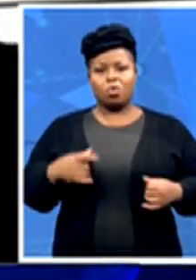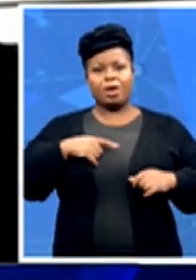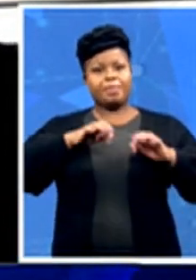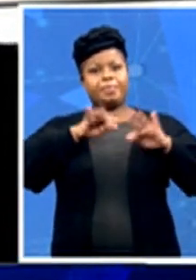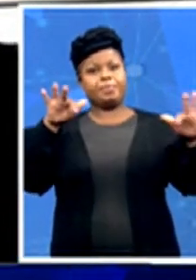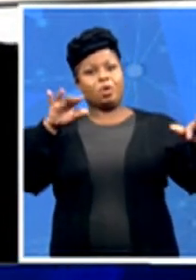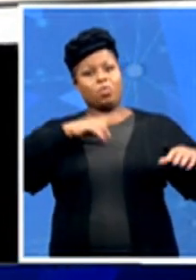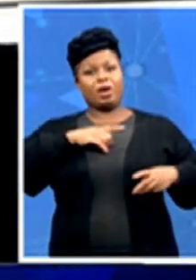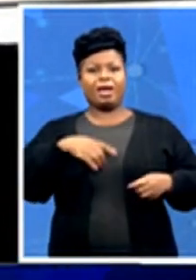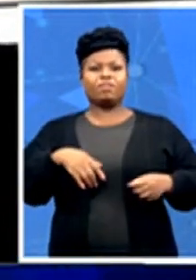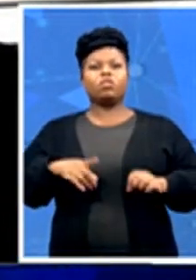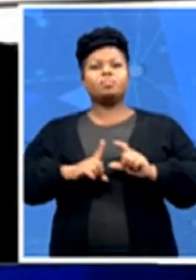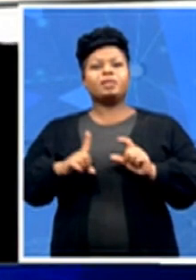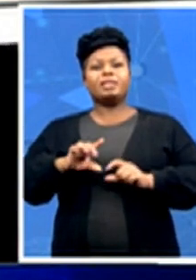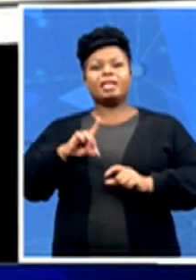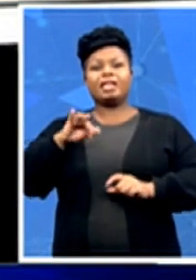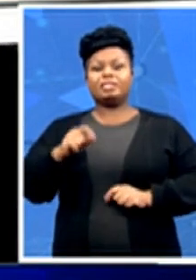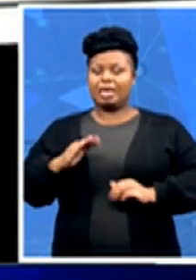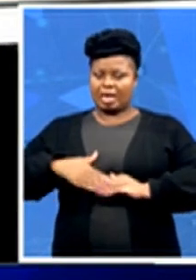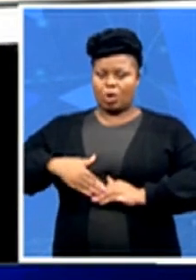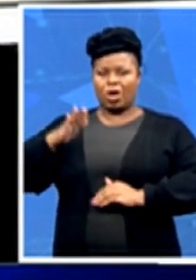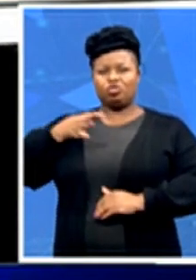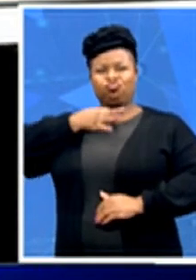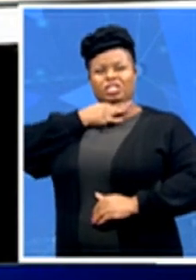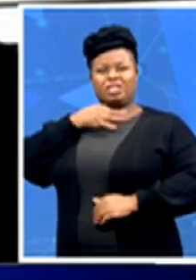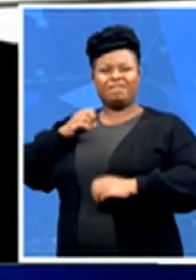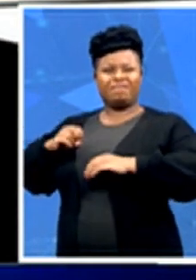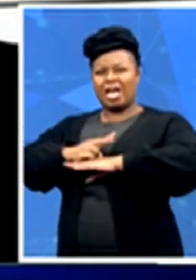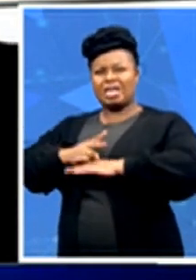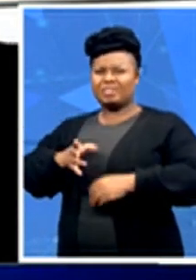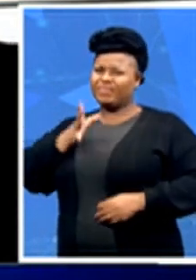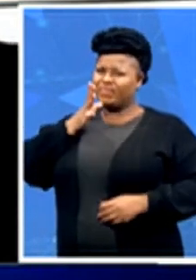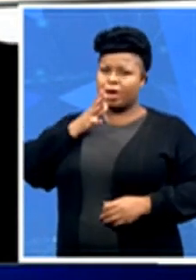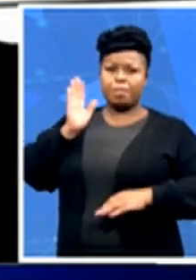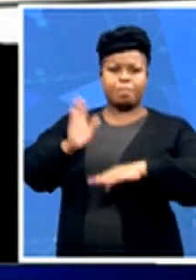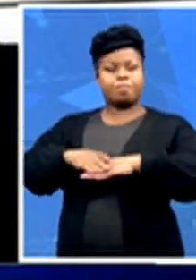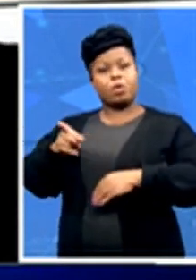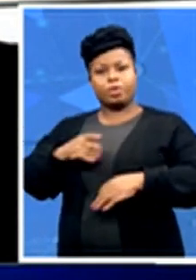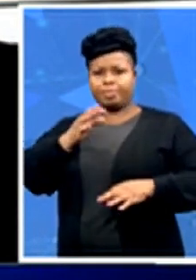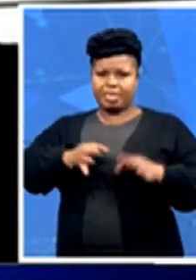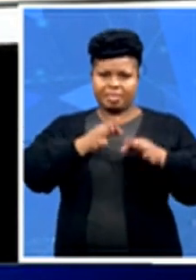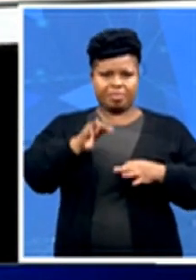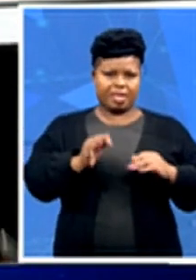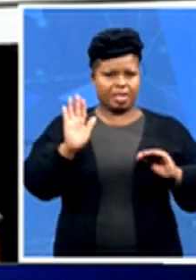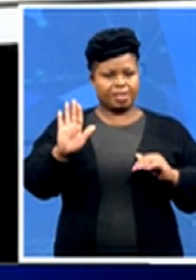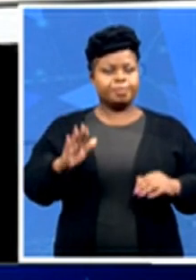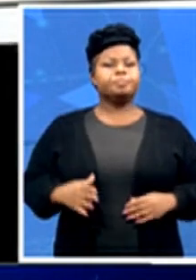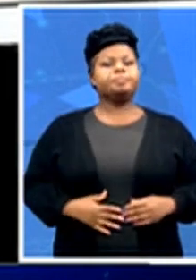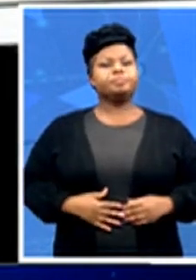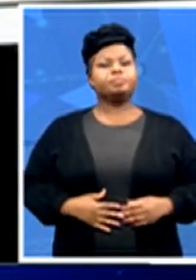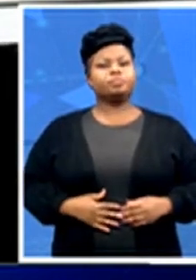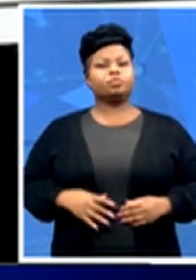much higher amount of virus. Now, what do I mean by that? Let me just explain that. The infectious dose, the amount